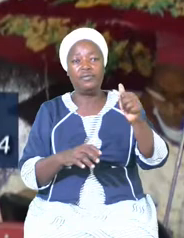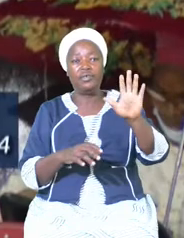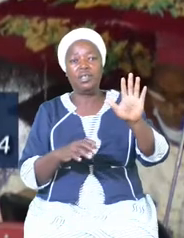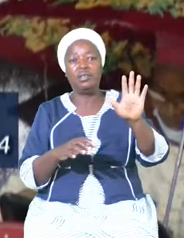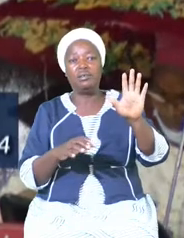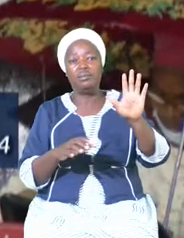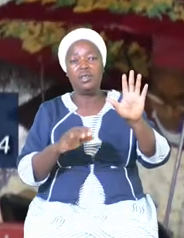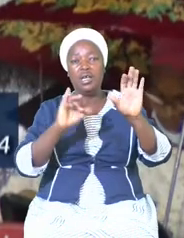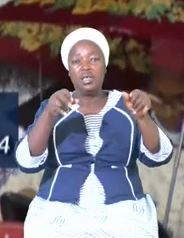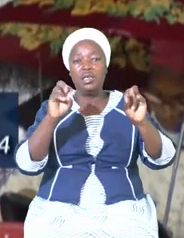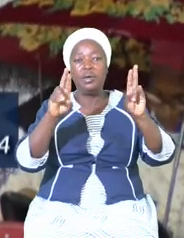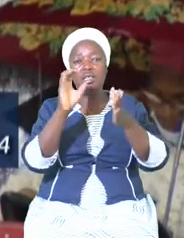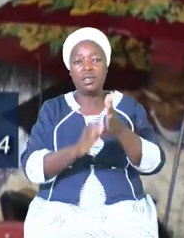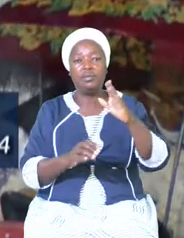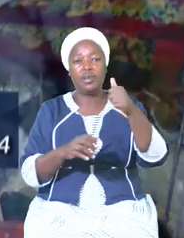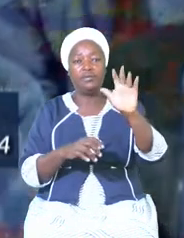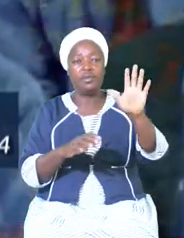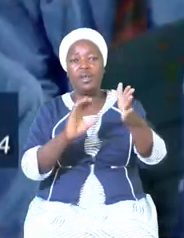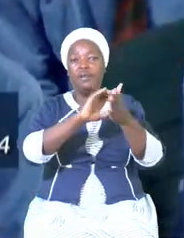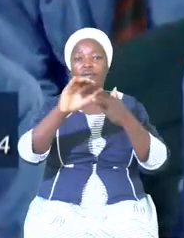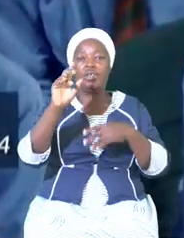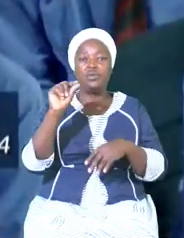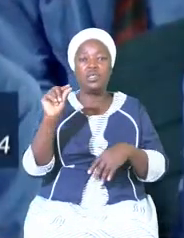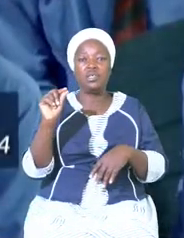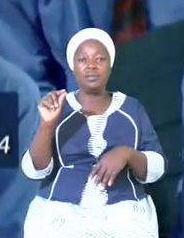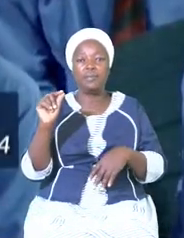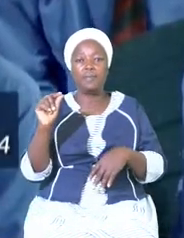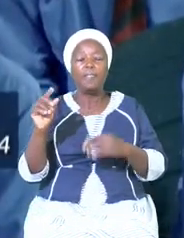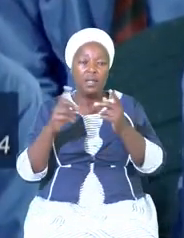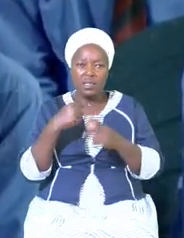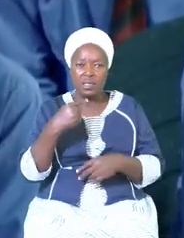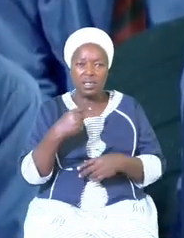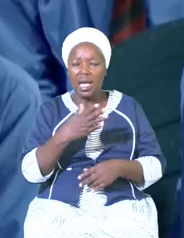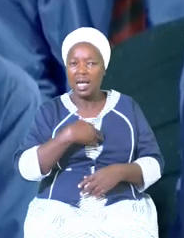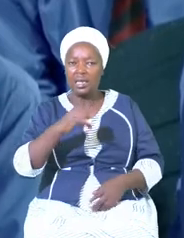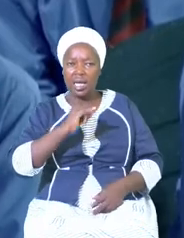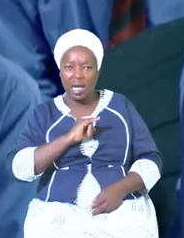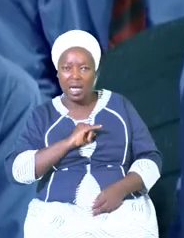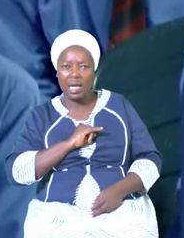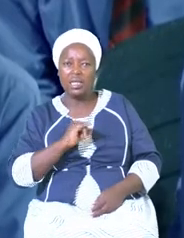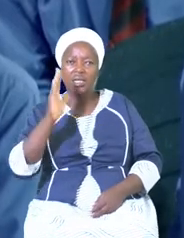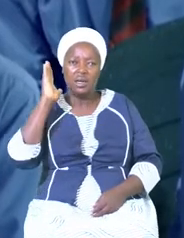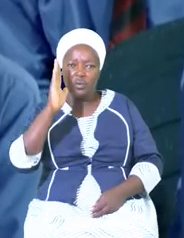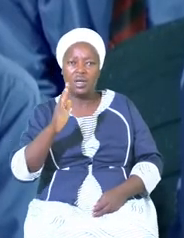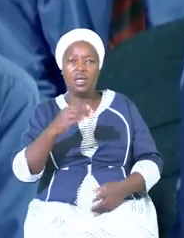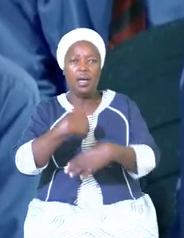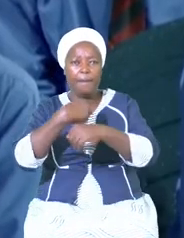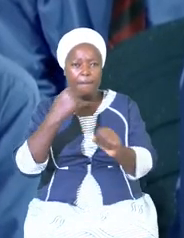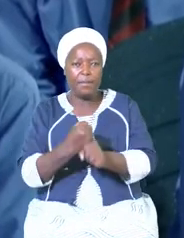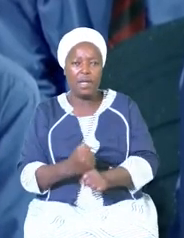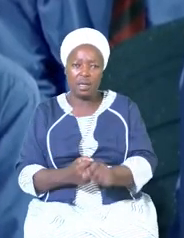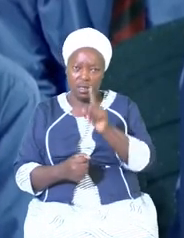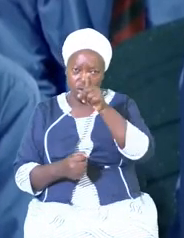15, I'm reading from verse 20 there. It says, and I will make thee unto